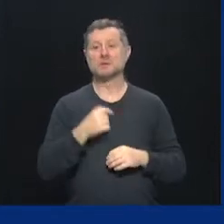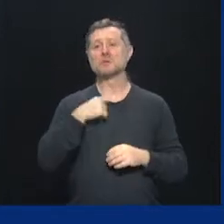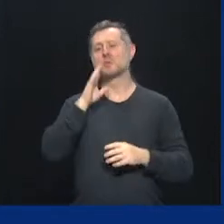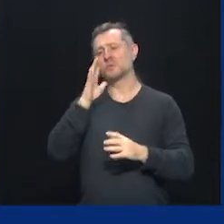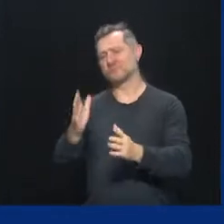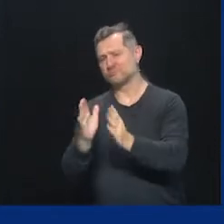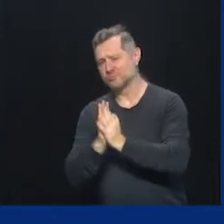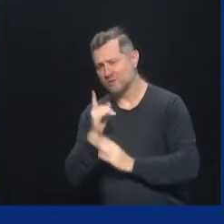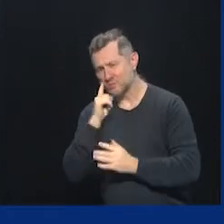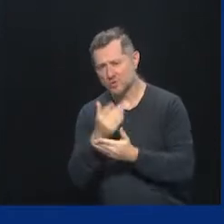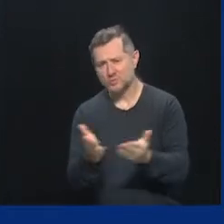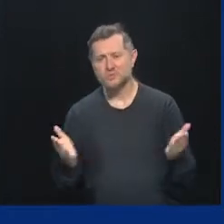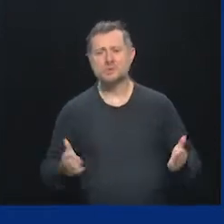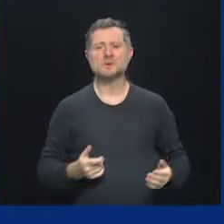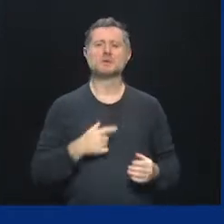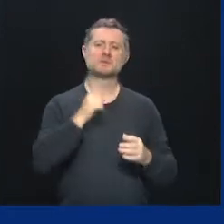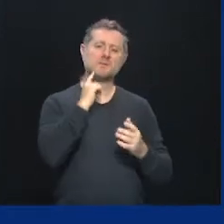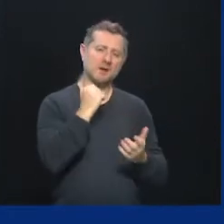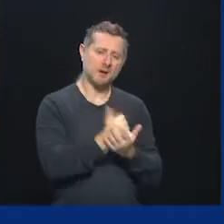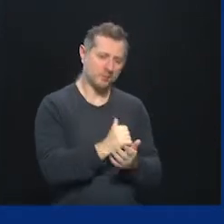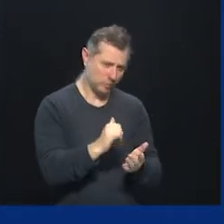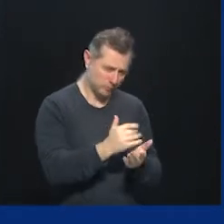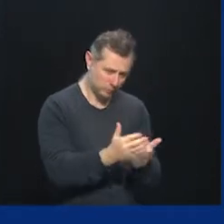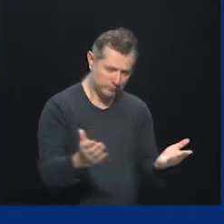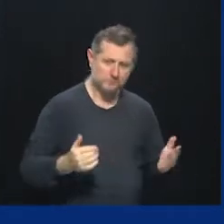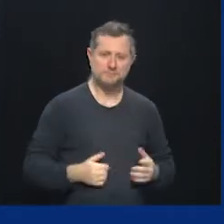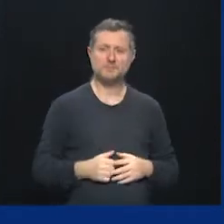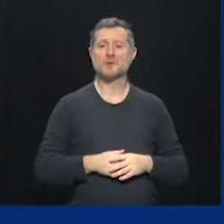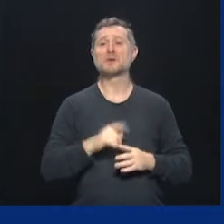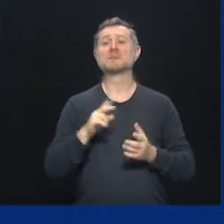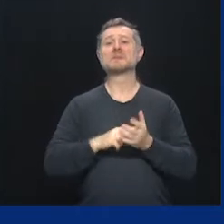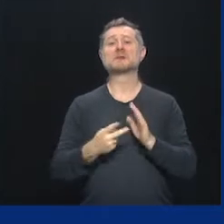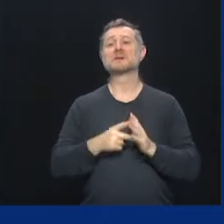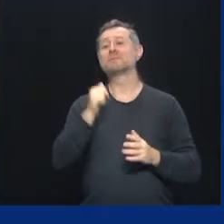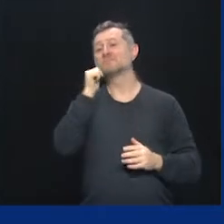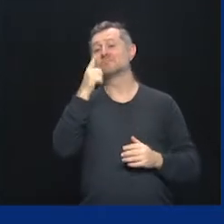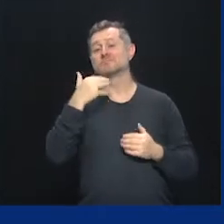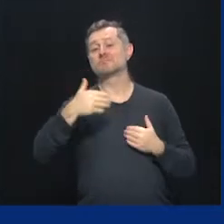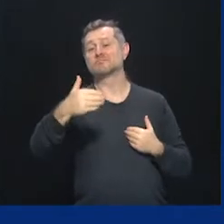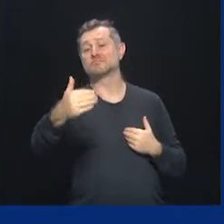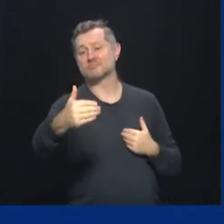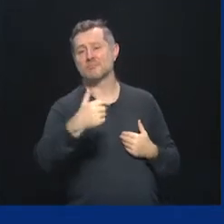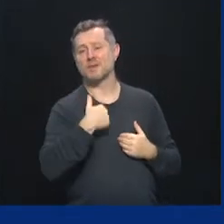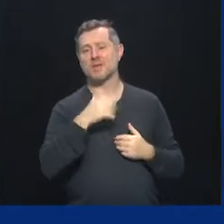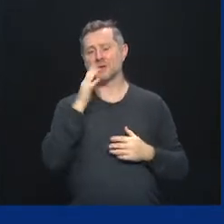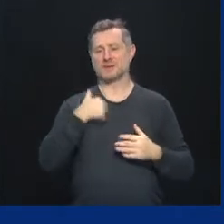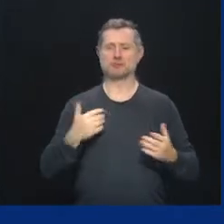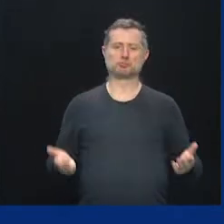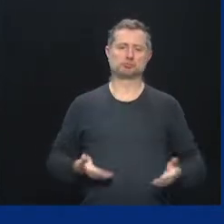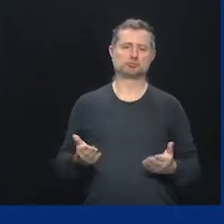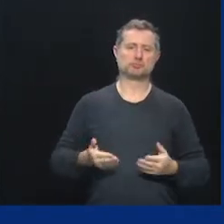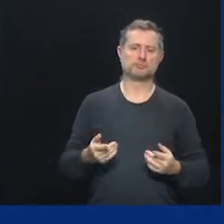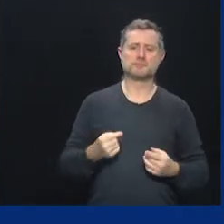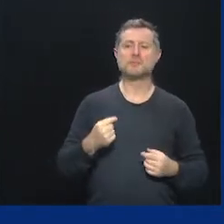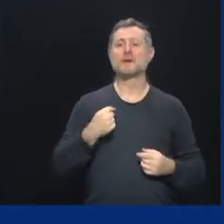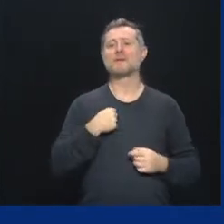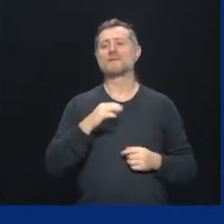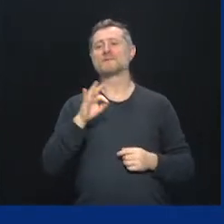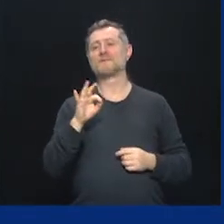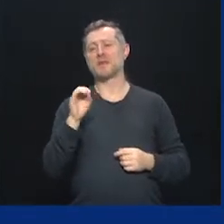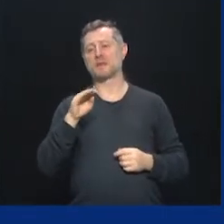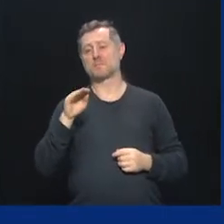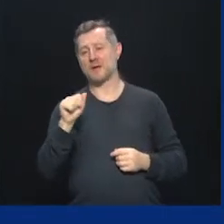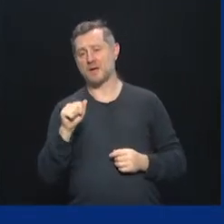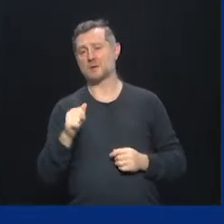And so thank you. So the next day after, the morning after, we're here on the ground. There are FEMA teams embedded with our teams throughout this